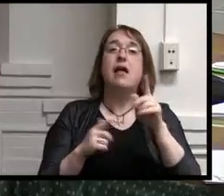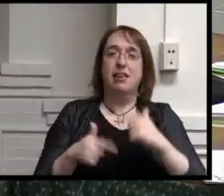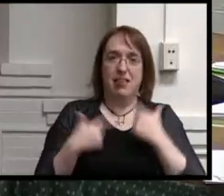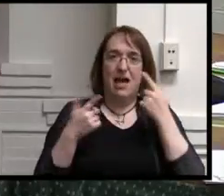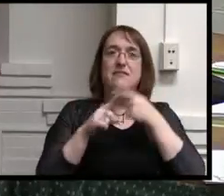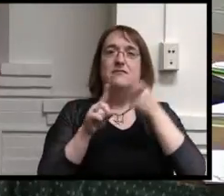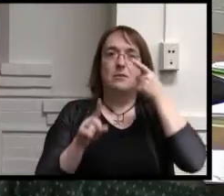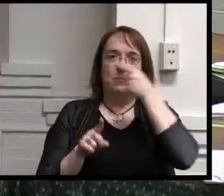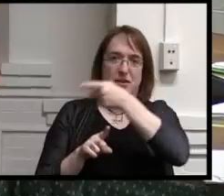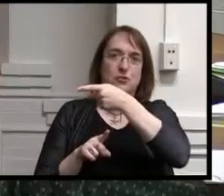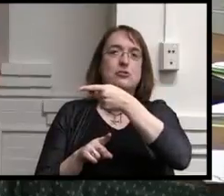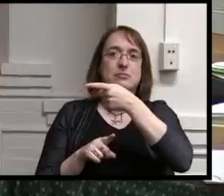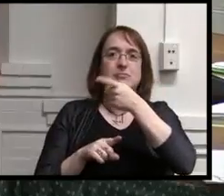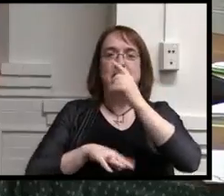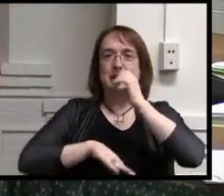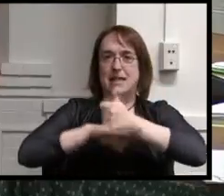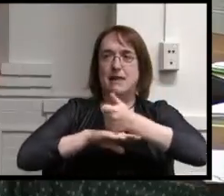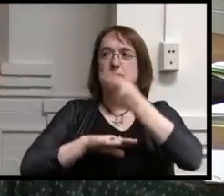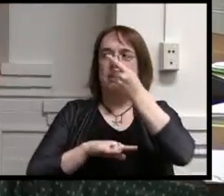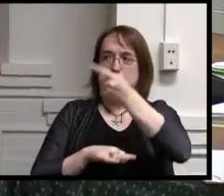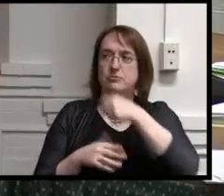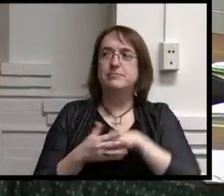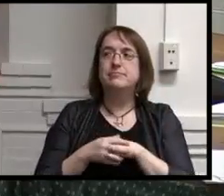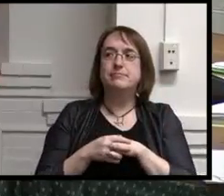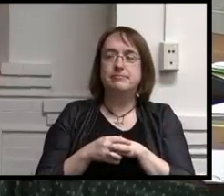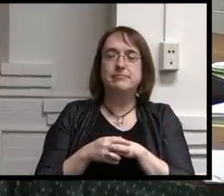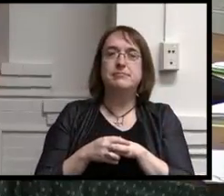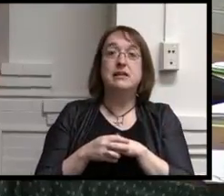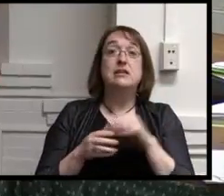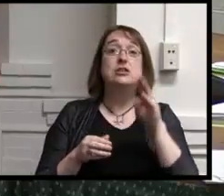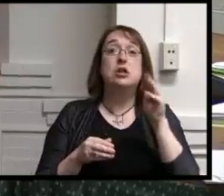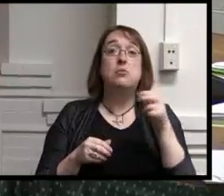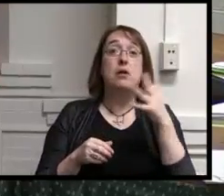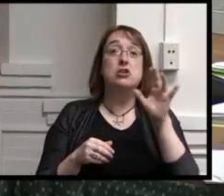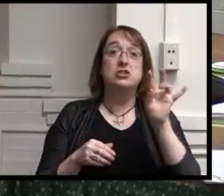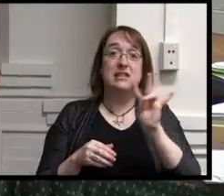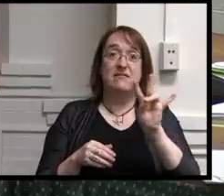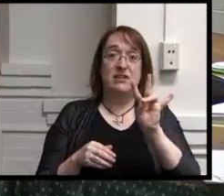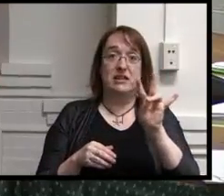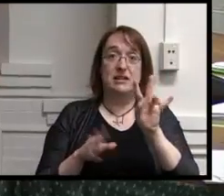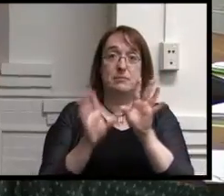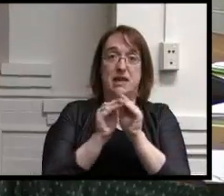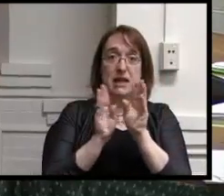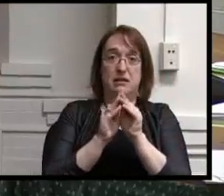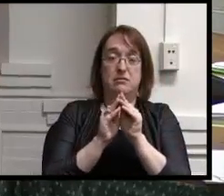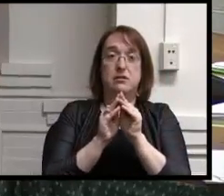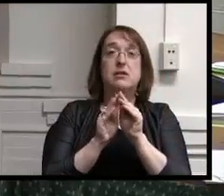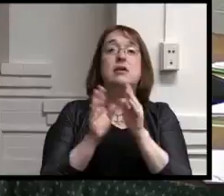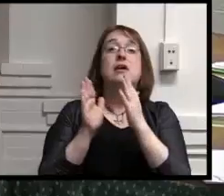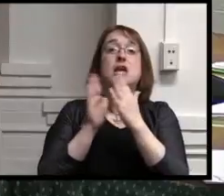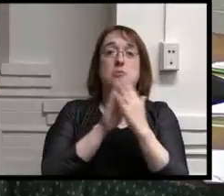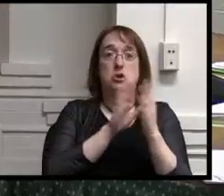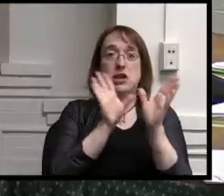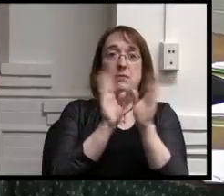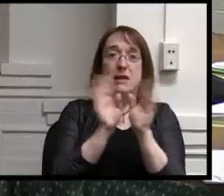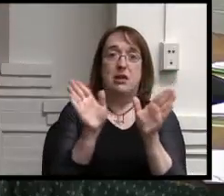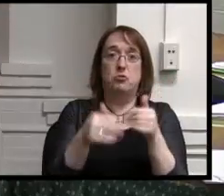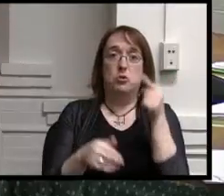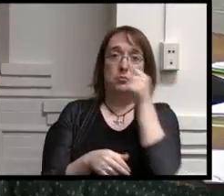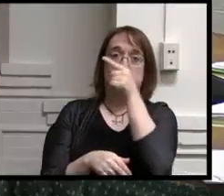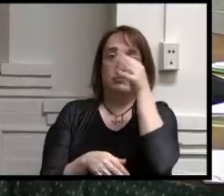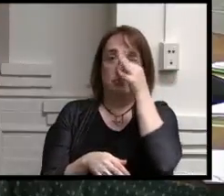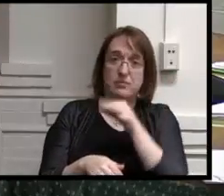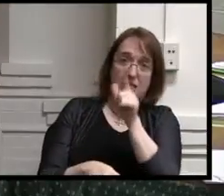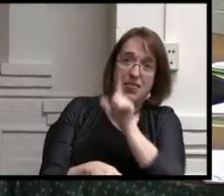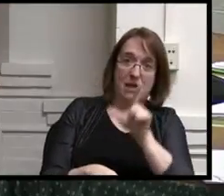location. Oh, that's nice, yeah. So we're gonna do our March 7 meeting at the community meeting room at the library.